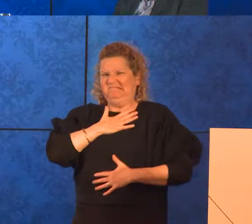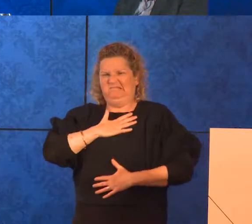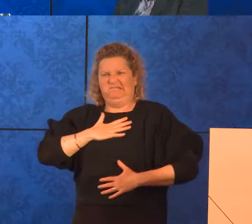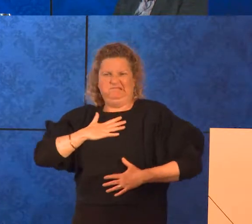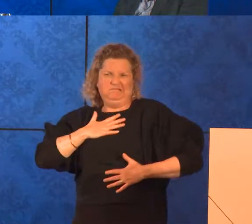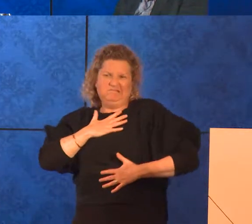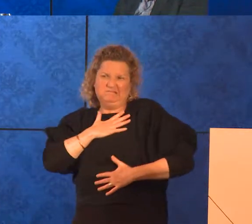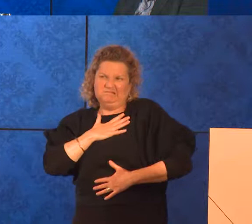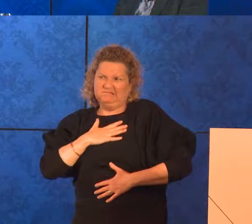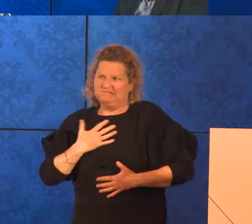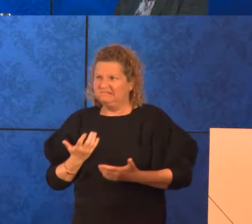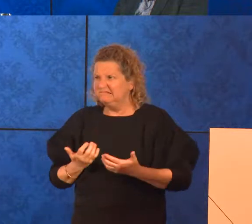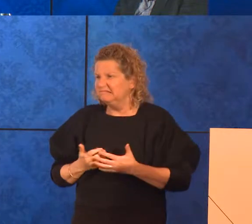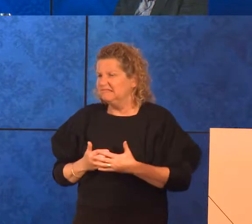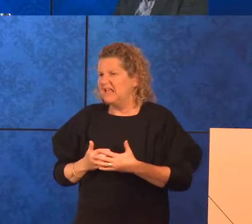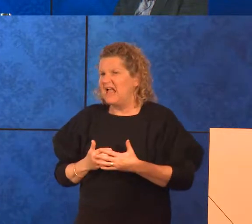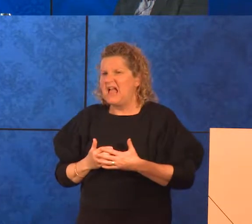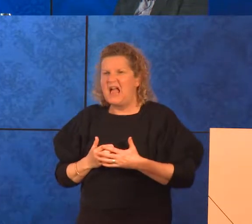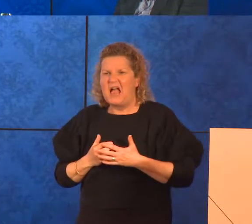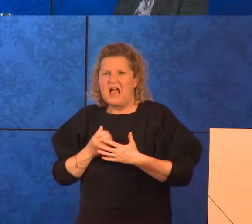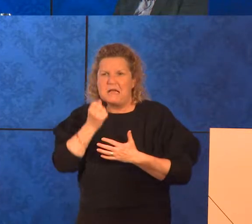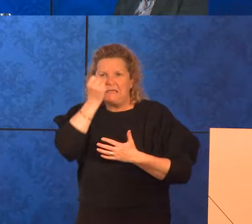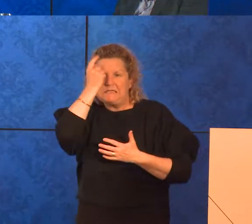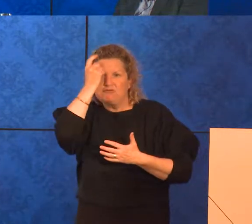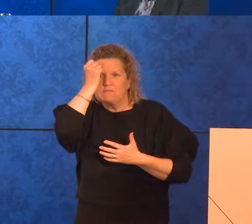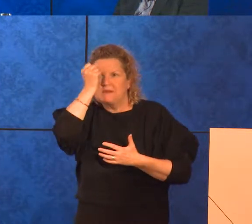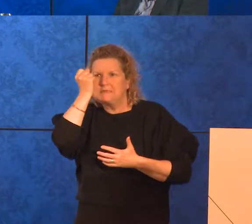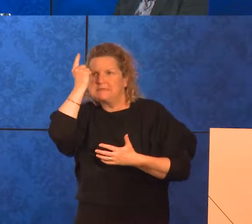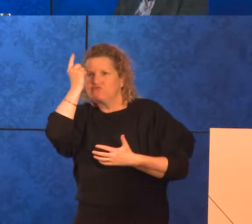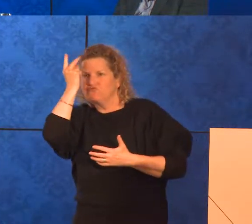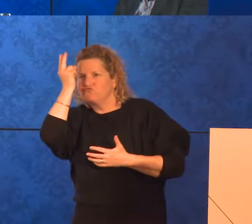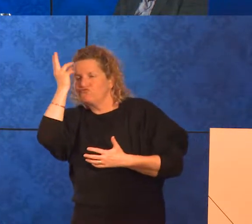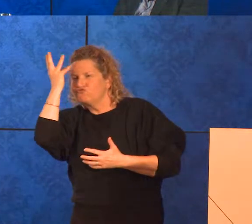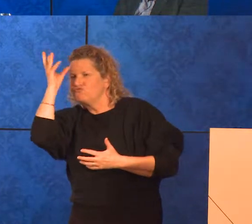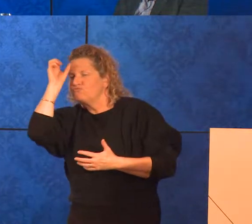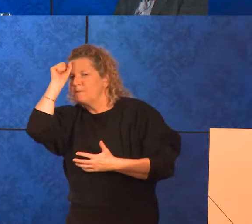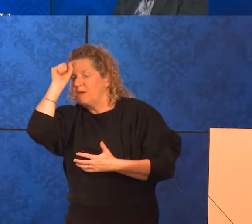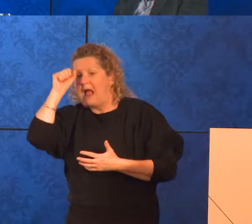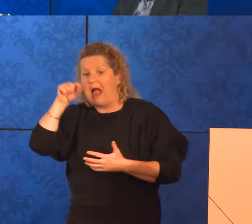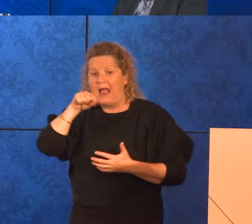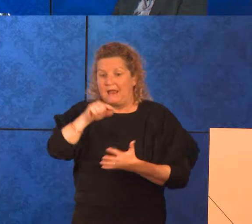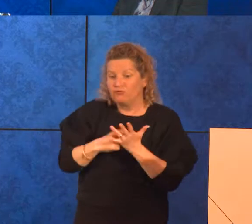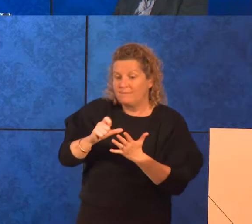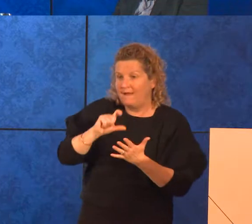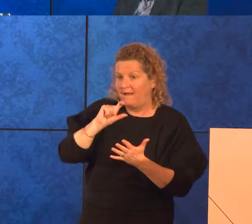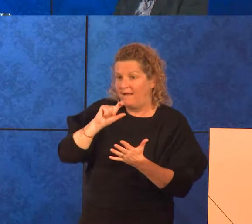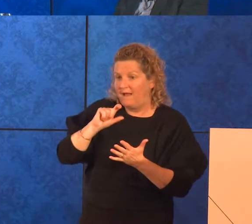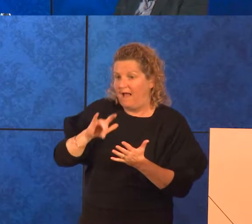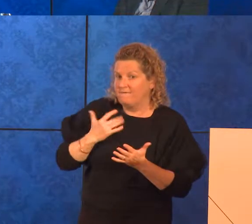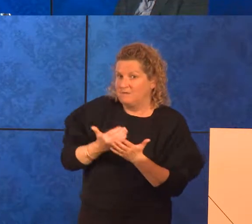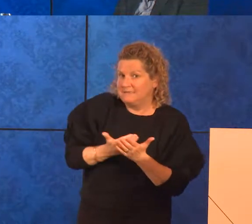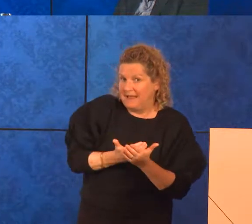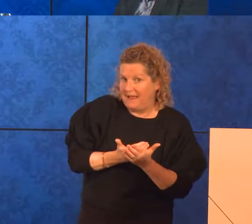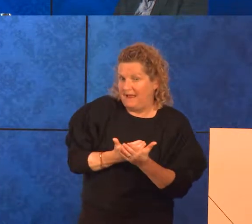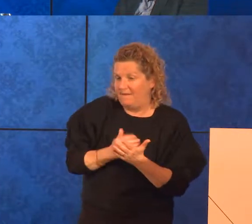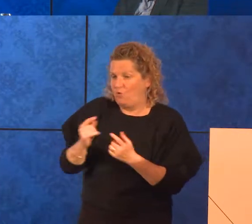uncomfortable, I guess. It sort of brought back a little bit of the memories of what I'd been through. And even though I felt safer and my perpetrator wasn't there